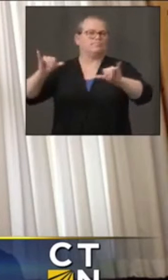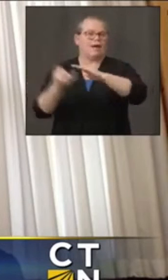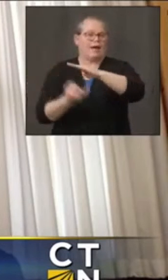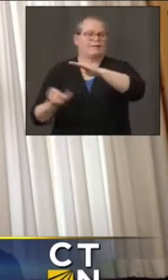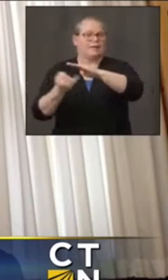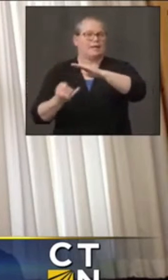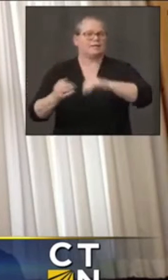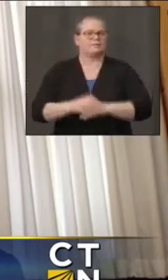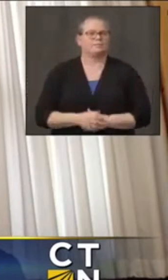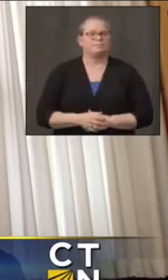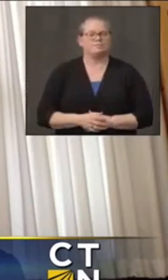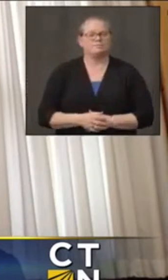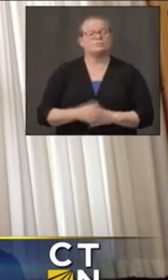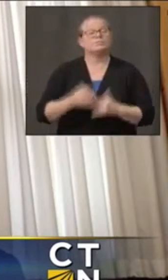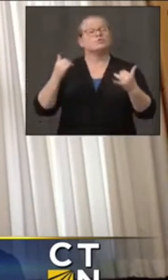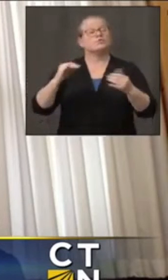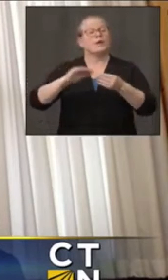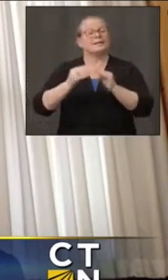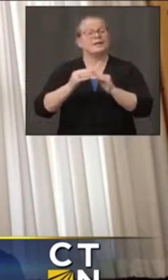1.9%.